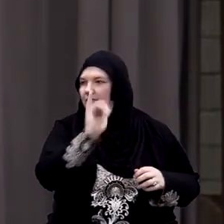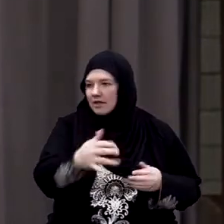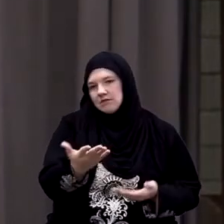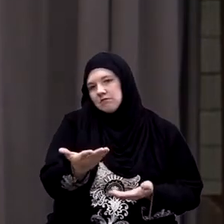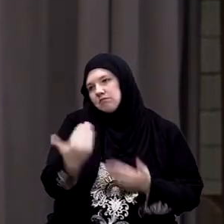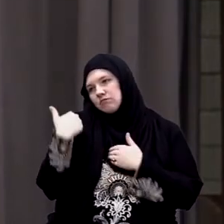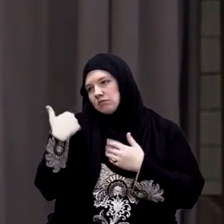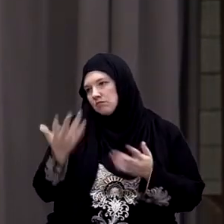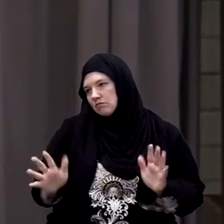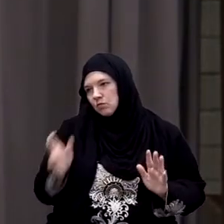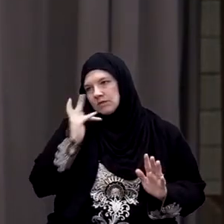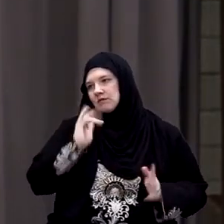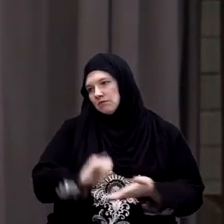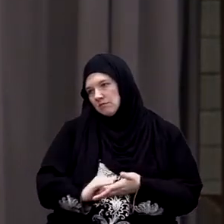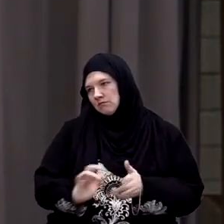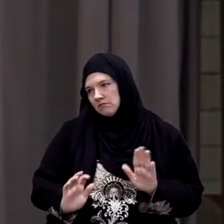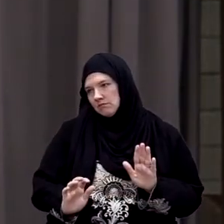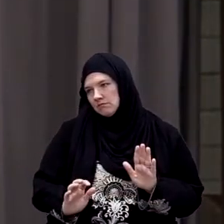a task.